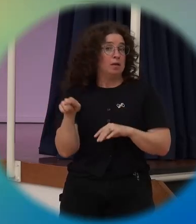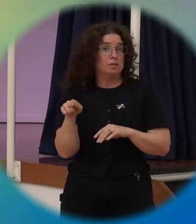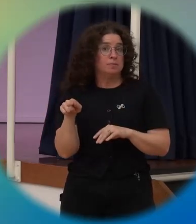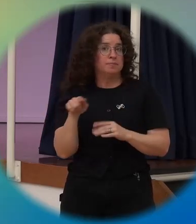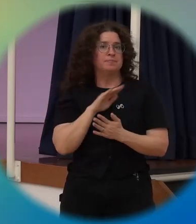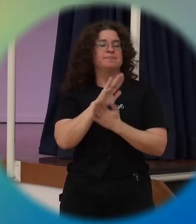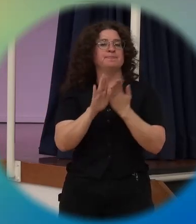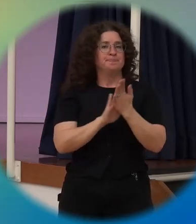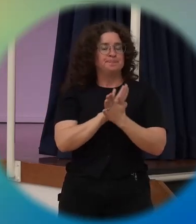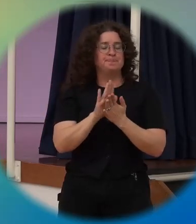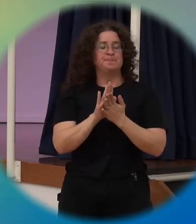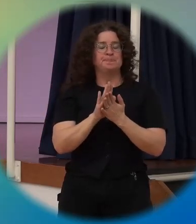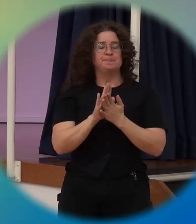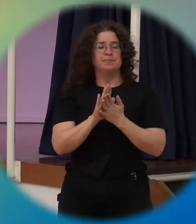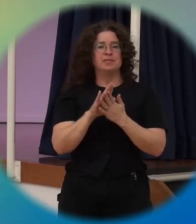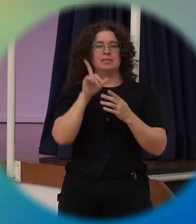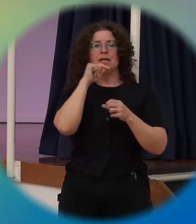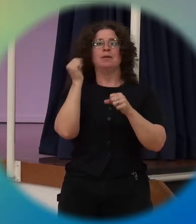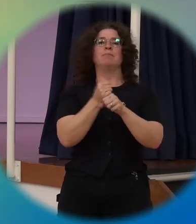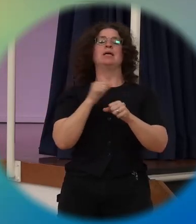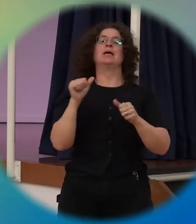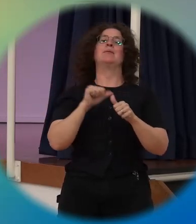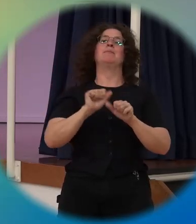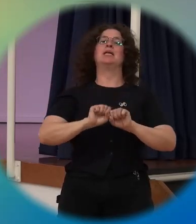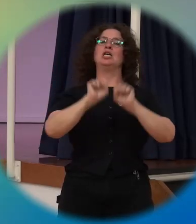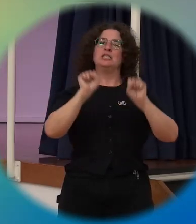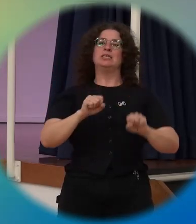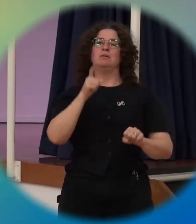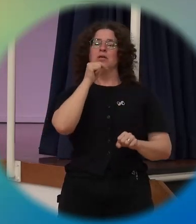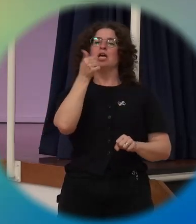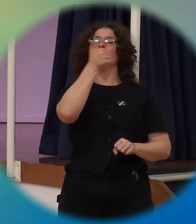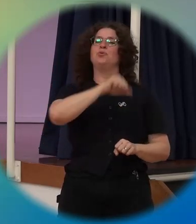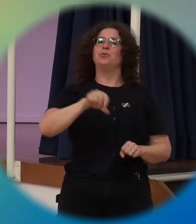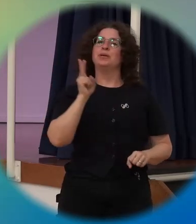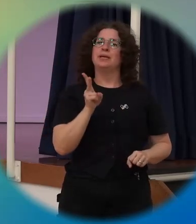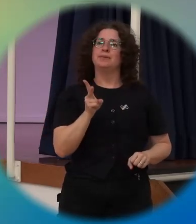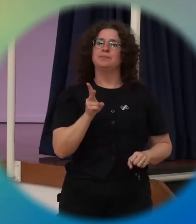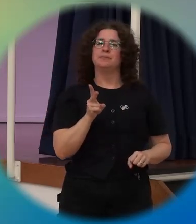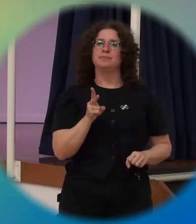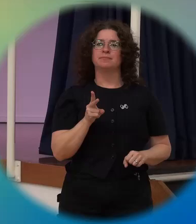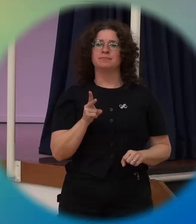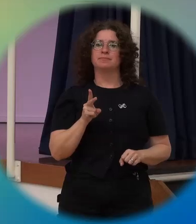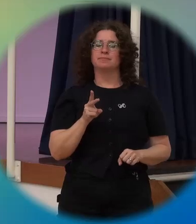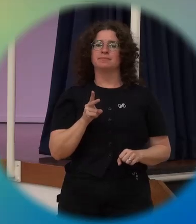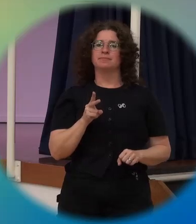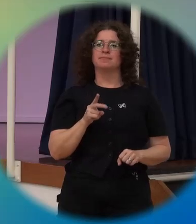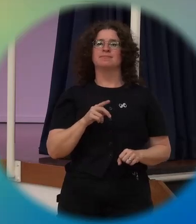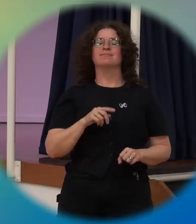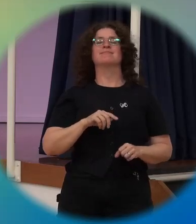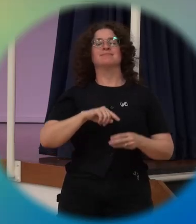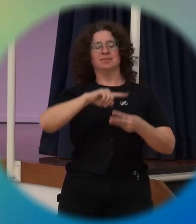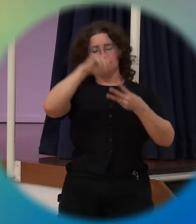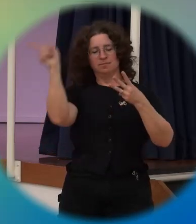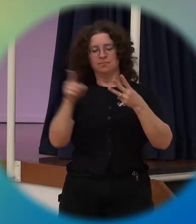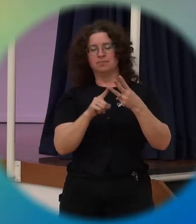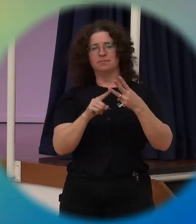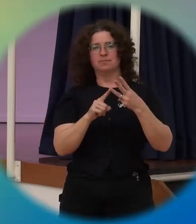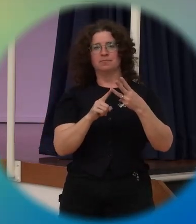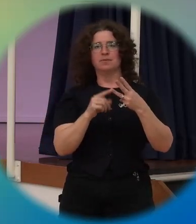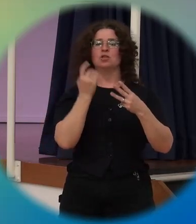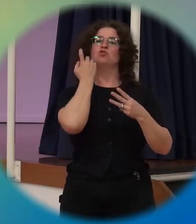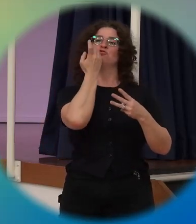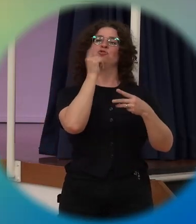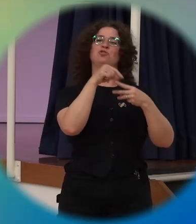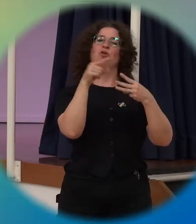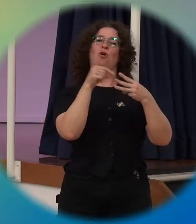you to ideally create better systems that are more reusable. Finally, you're unlocking a bunch of future